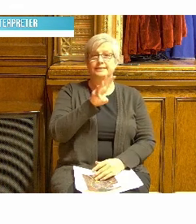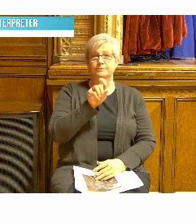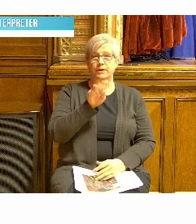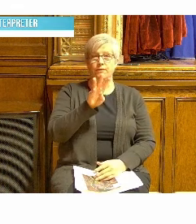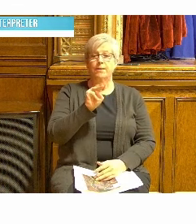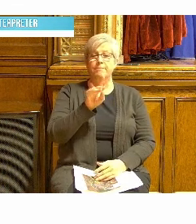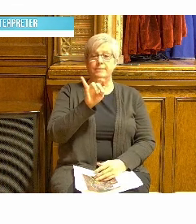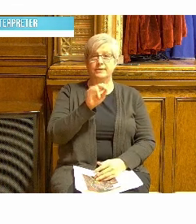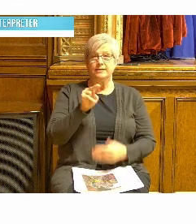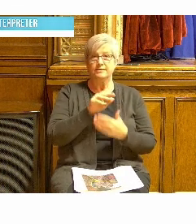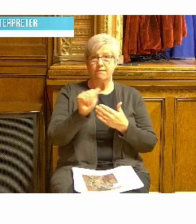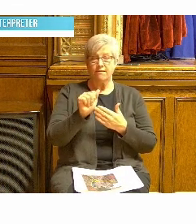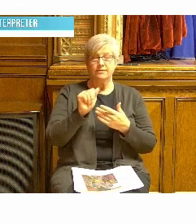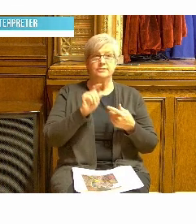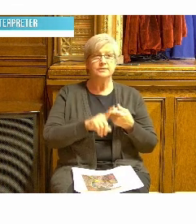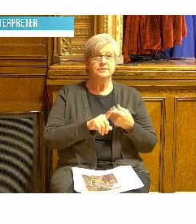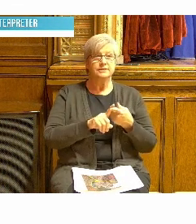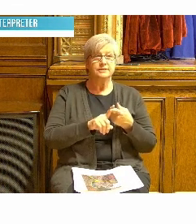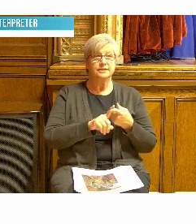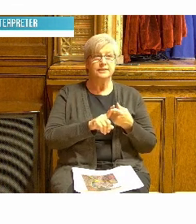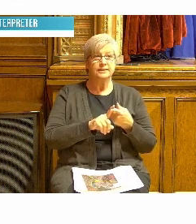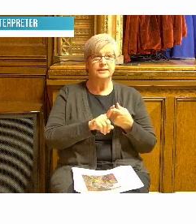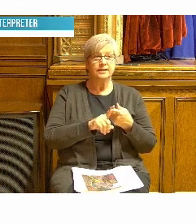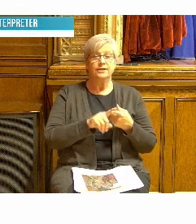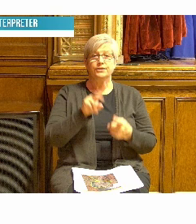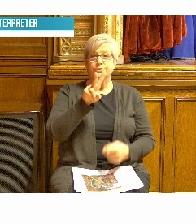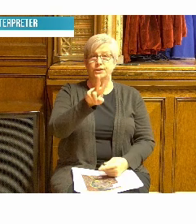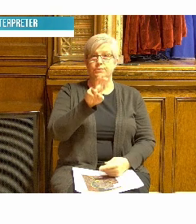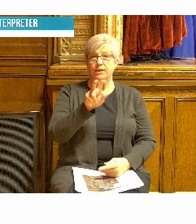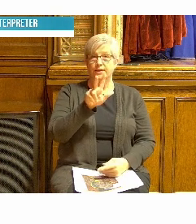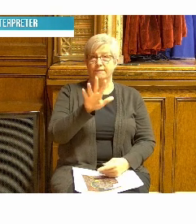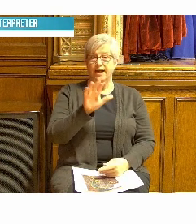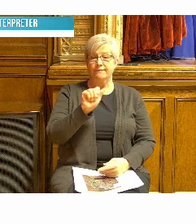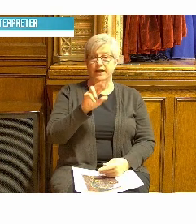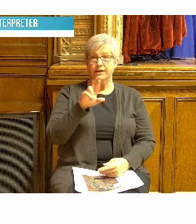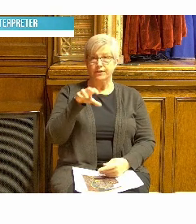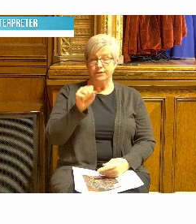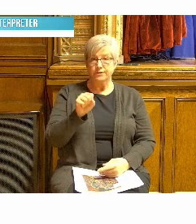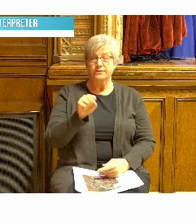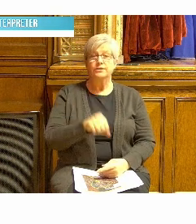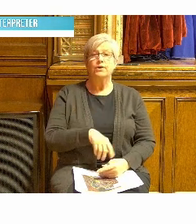$66.4 million. The size was 235 acres,